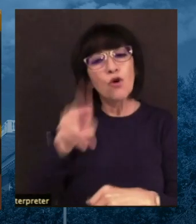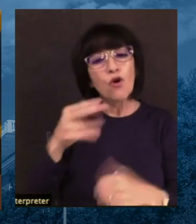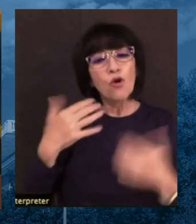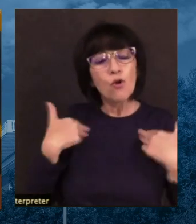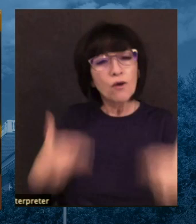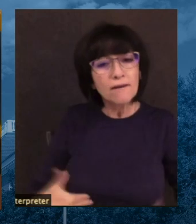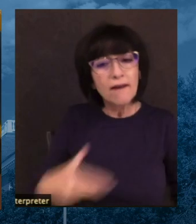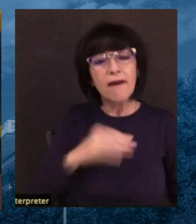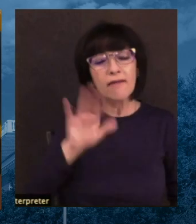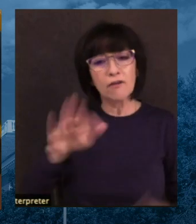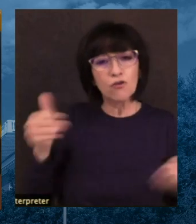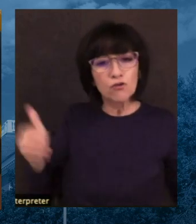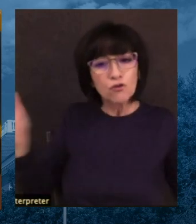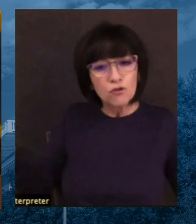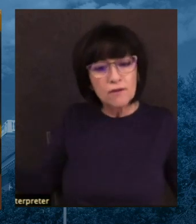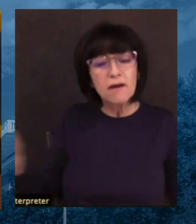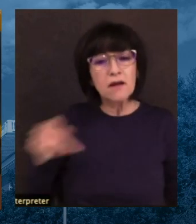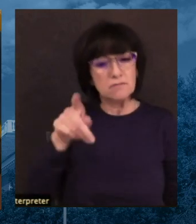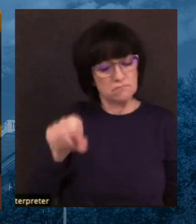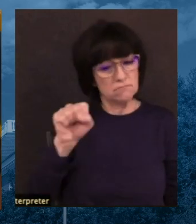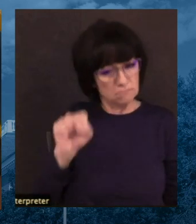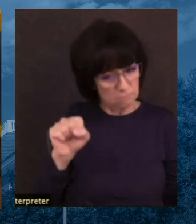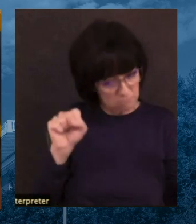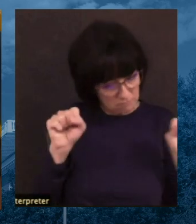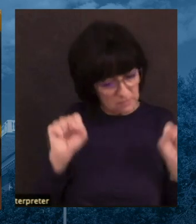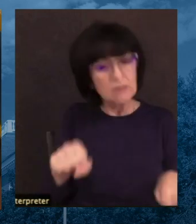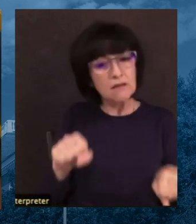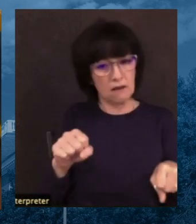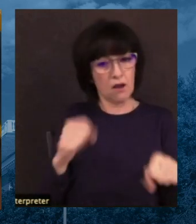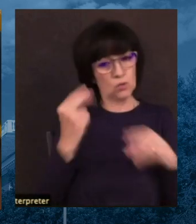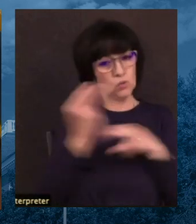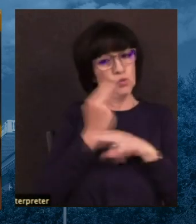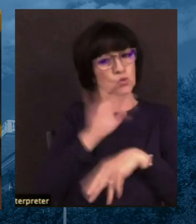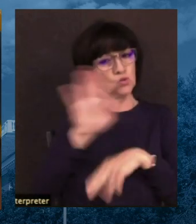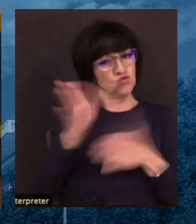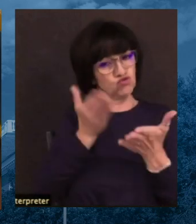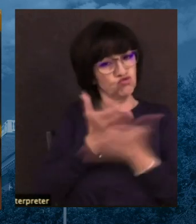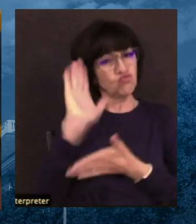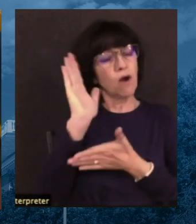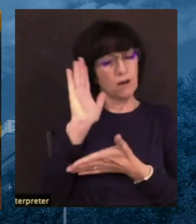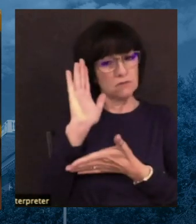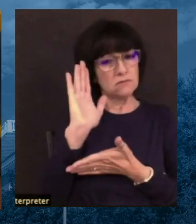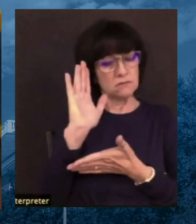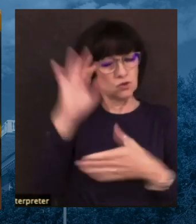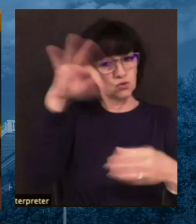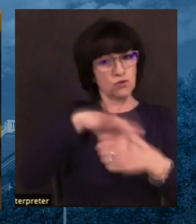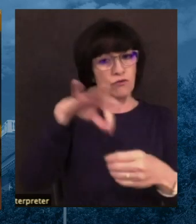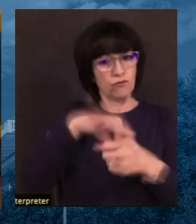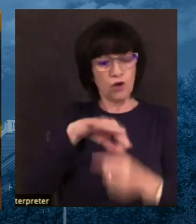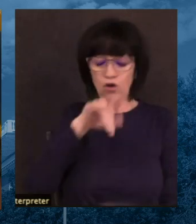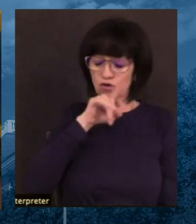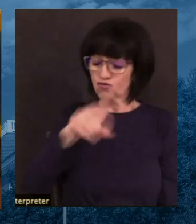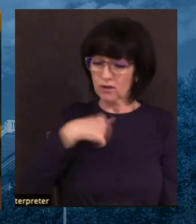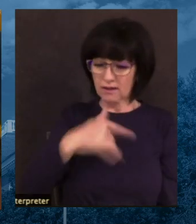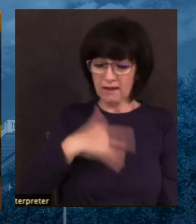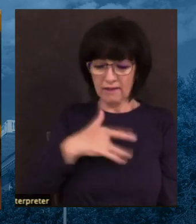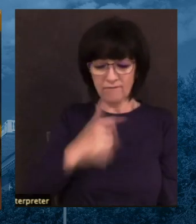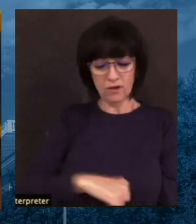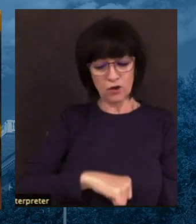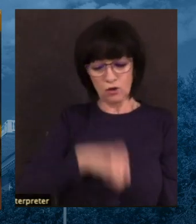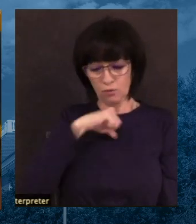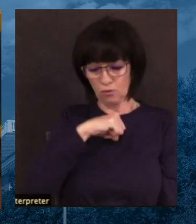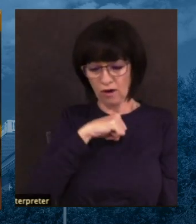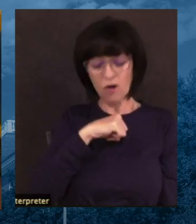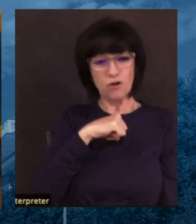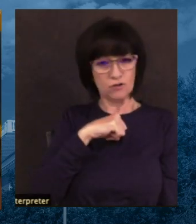and exercise their right to vote. So it's a real privilege for me as governor to finish the